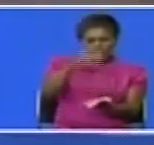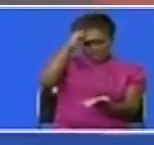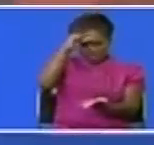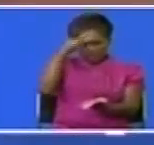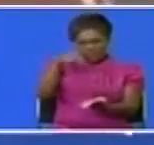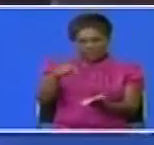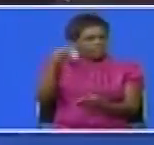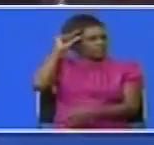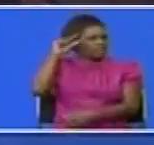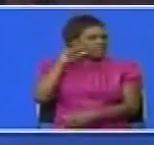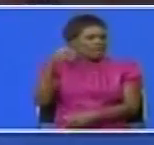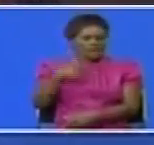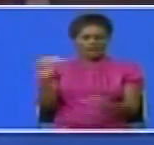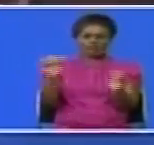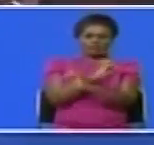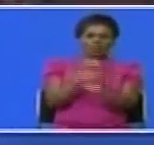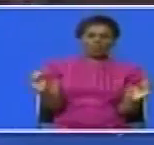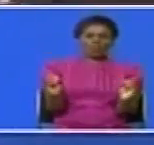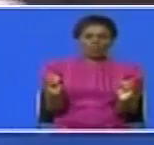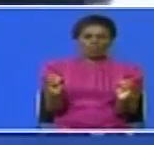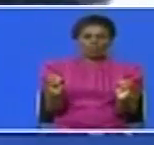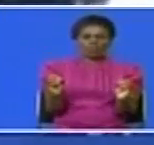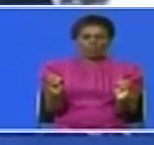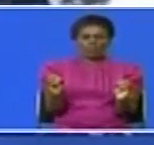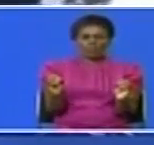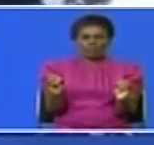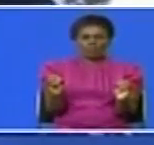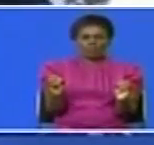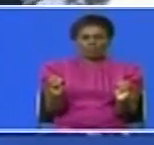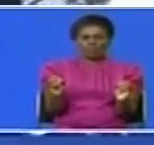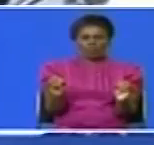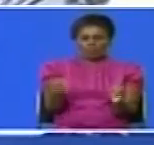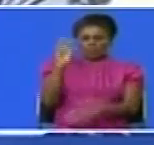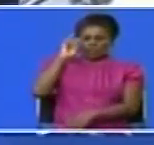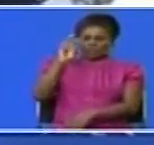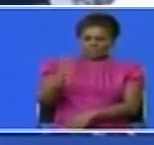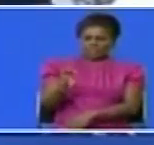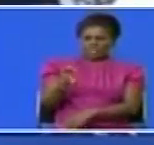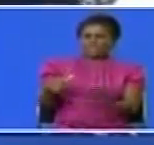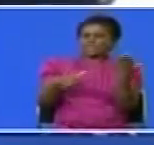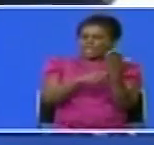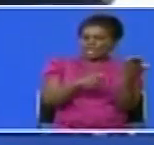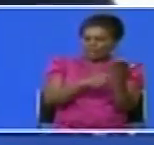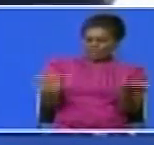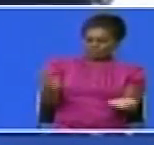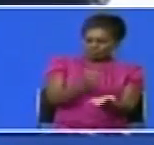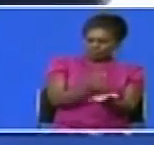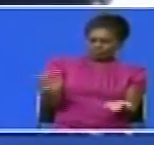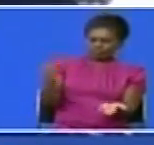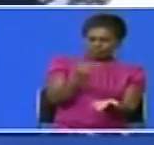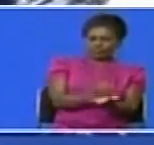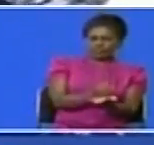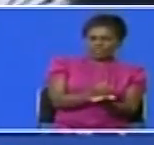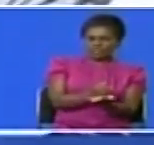disregarded gender balance, marginalized communities and regional balance. Just look at the names of the people who have been appointed and ask